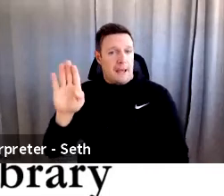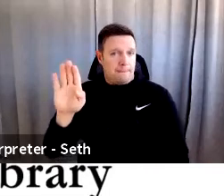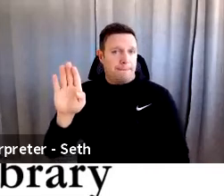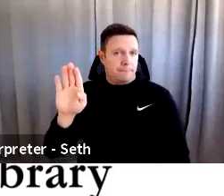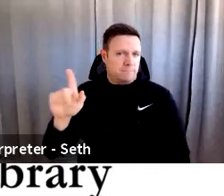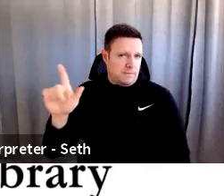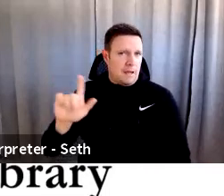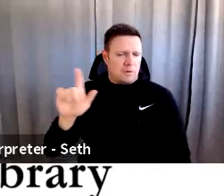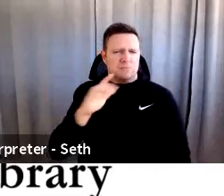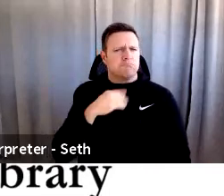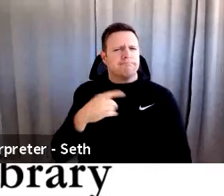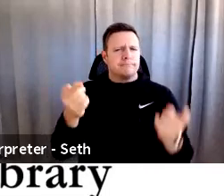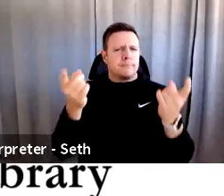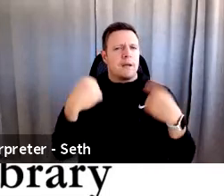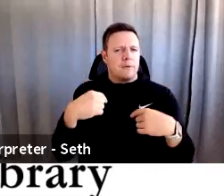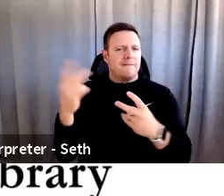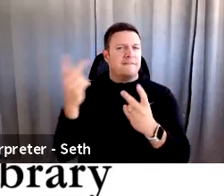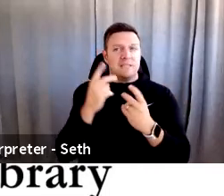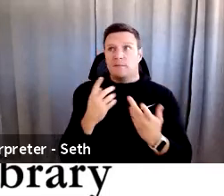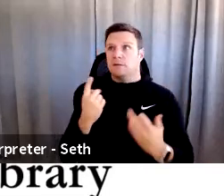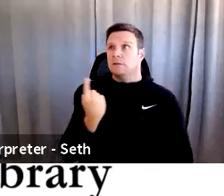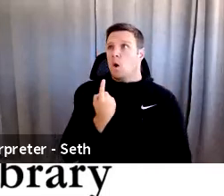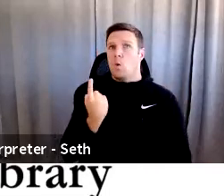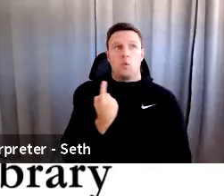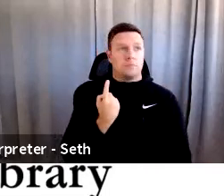So please come visit us. It gets pretty lonely there.